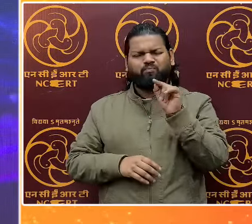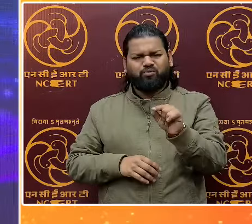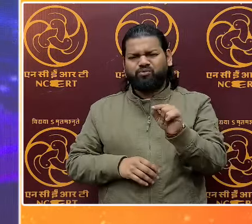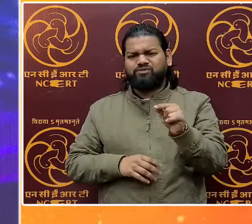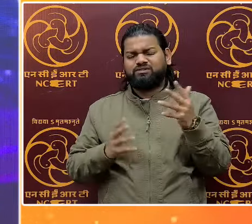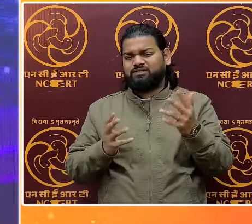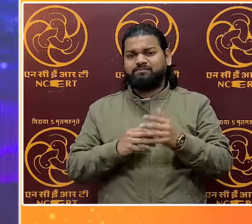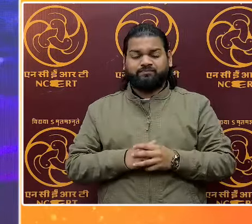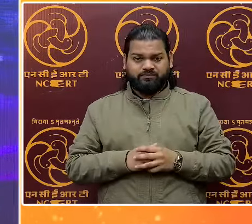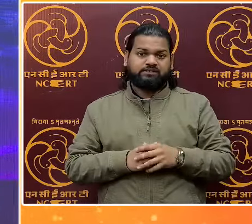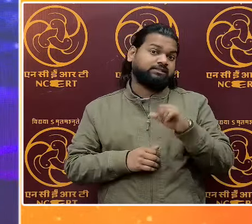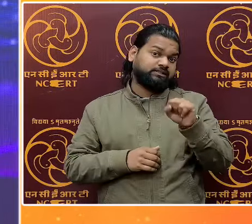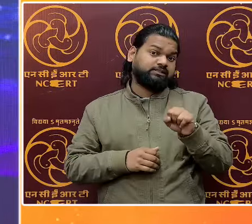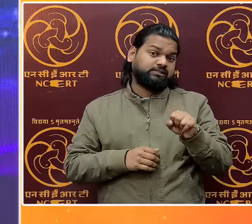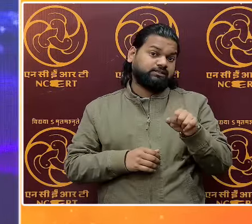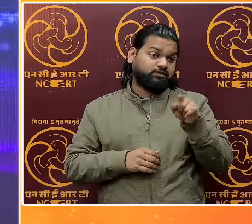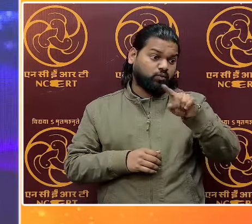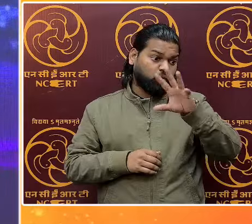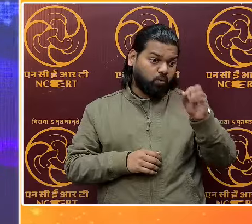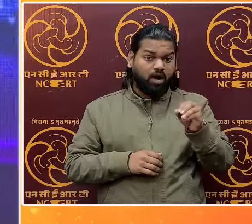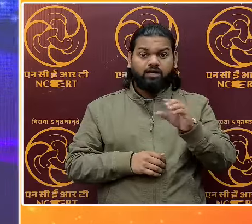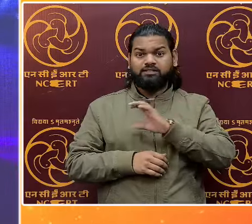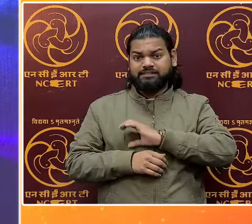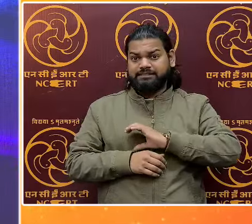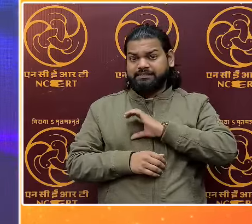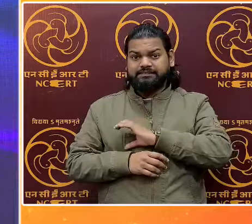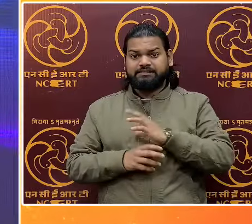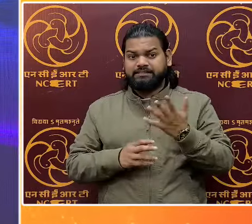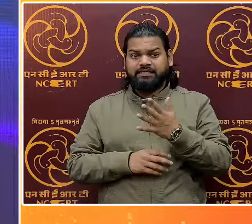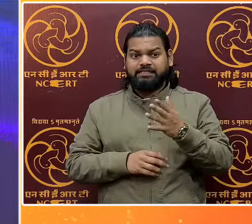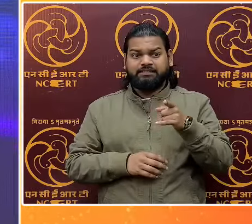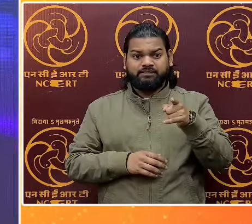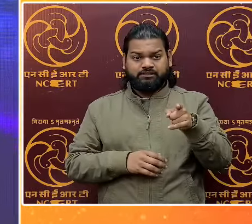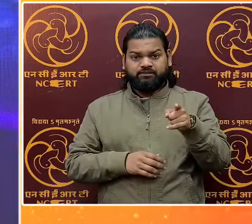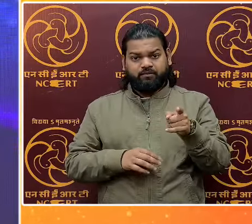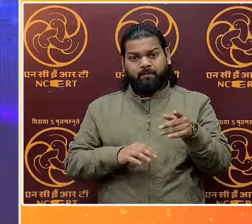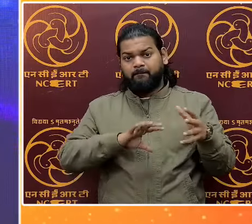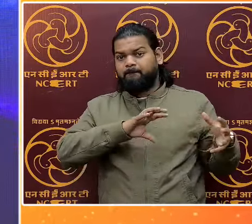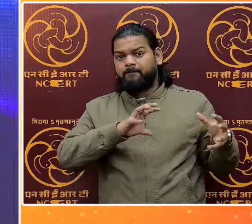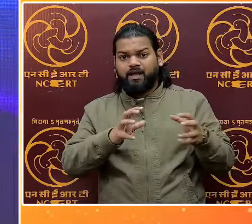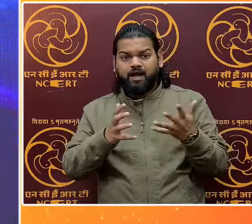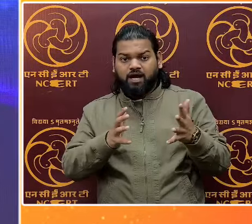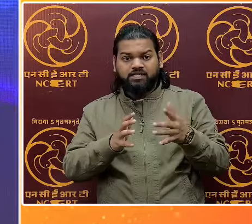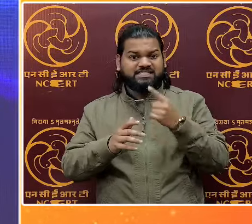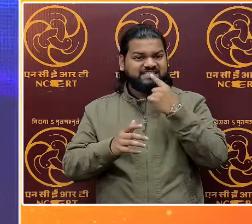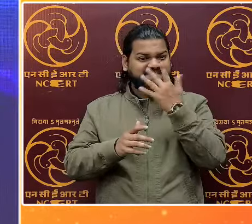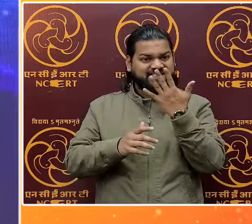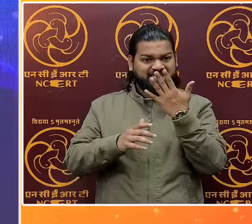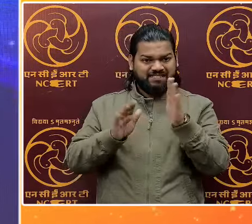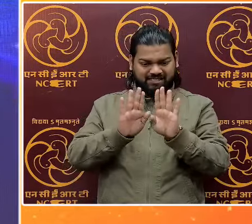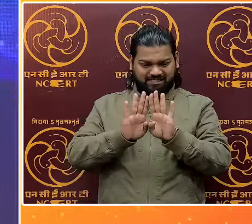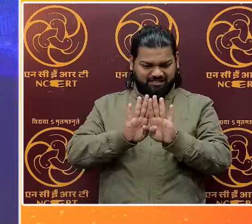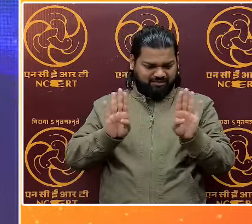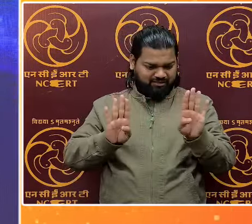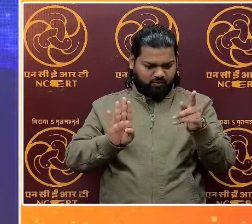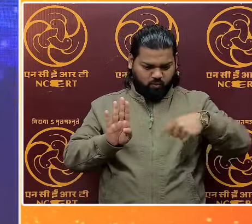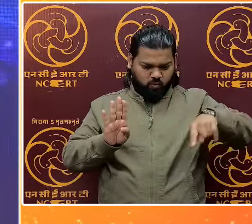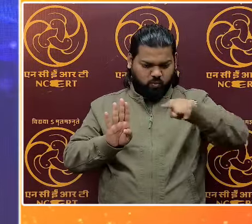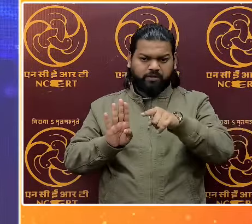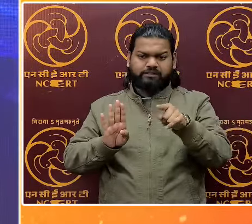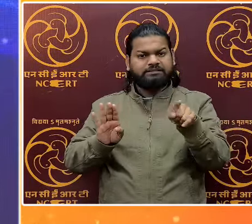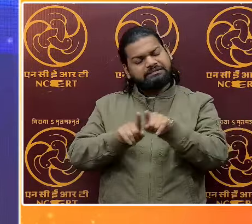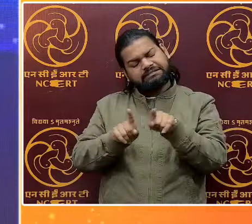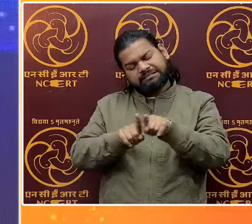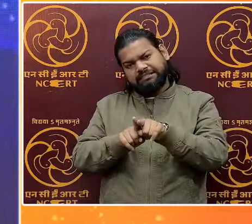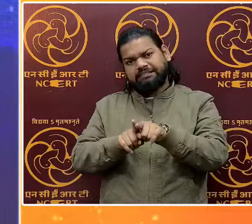day, right? So, what were those properties? That the image formed by a plane mirror, it is laterally inverted, it is